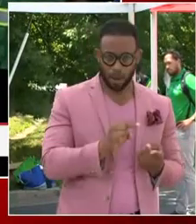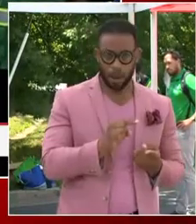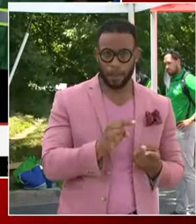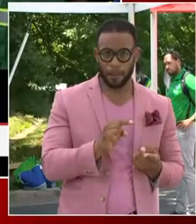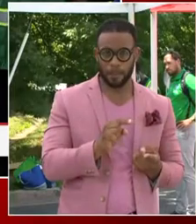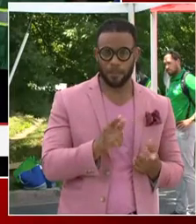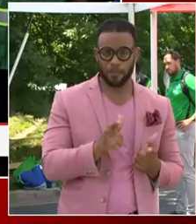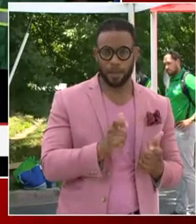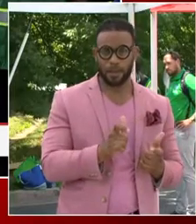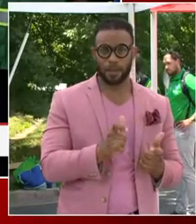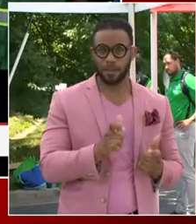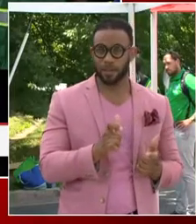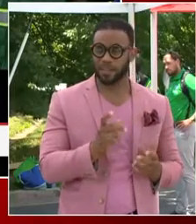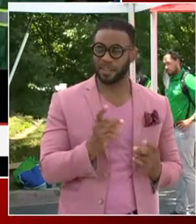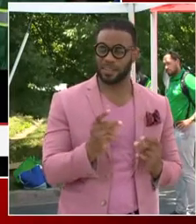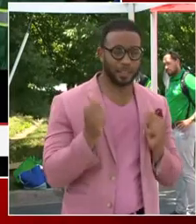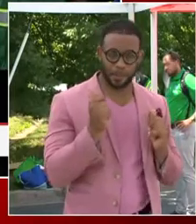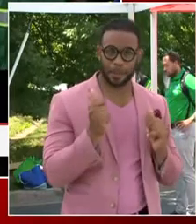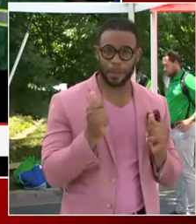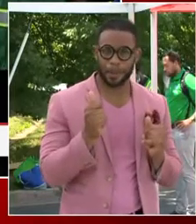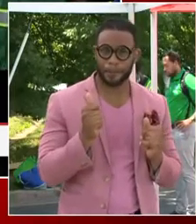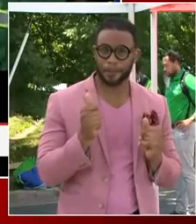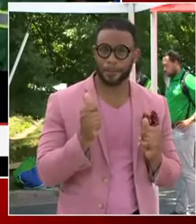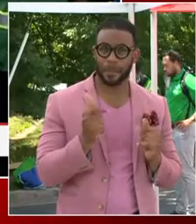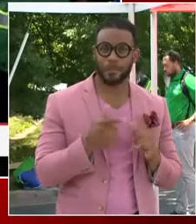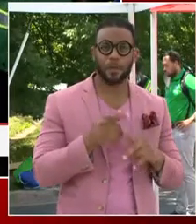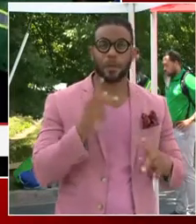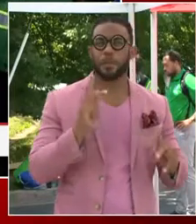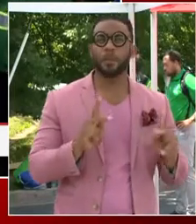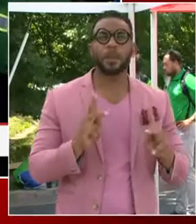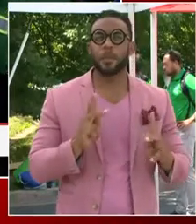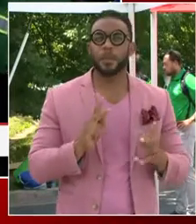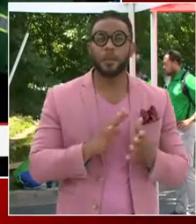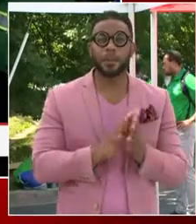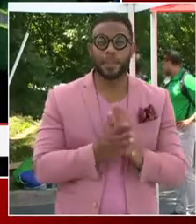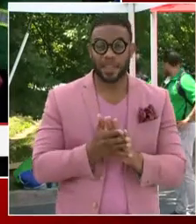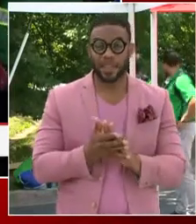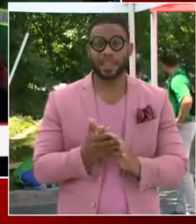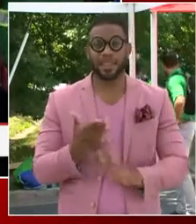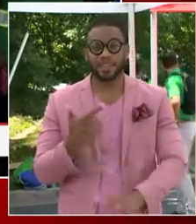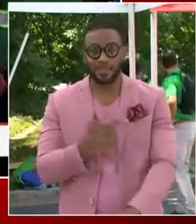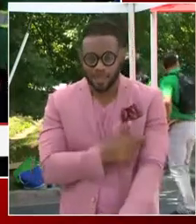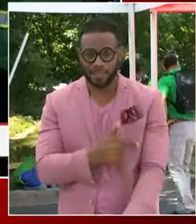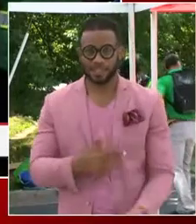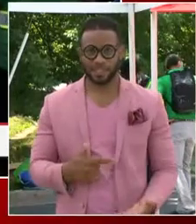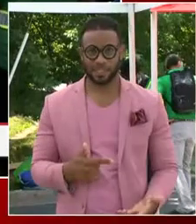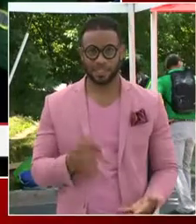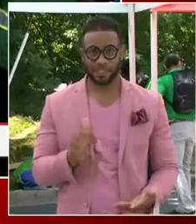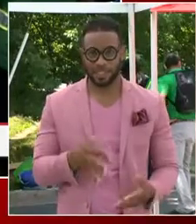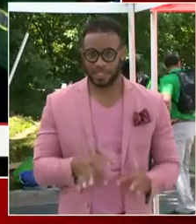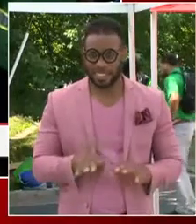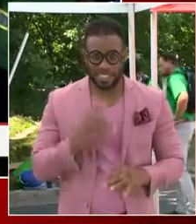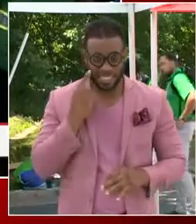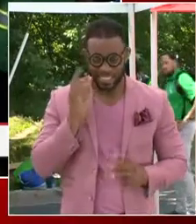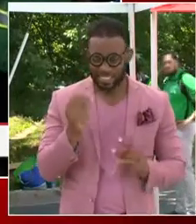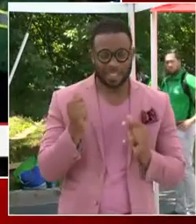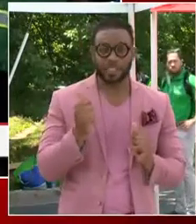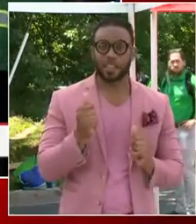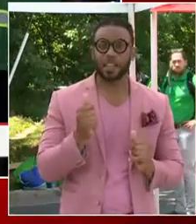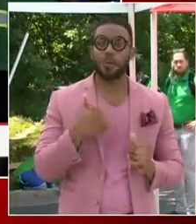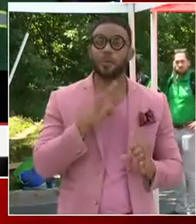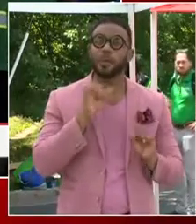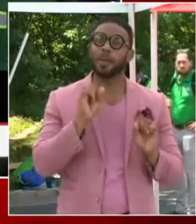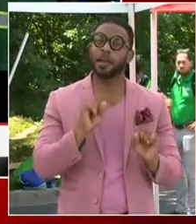like that. Just like that. From people getting the vaccine. And just like that, we